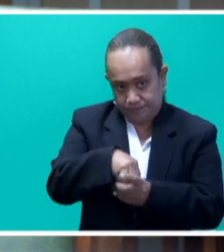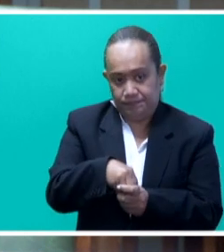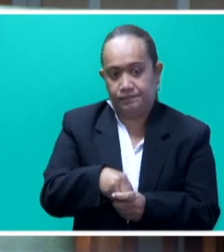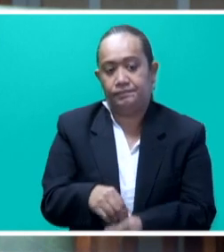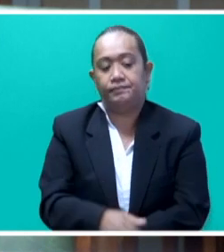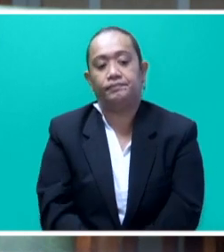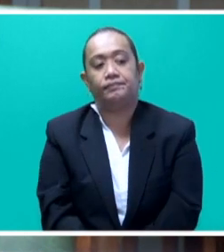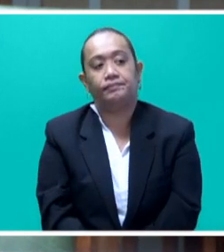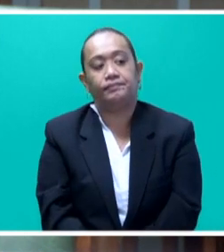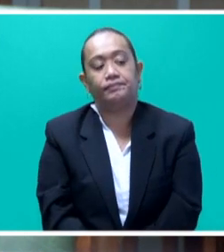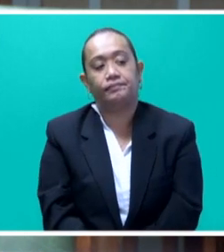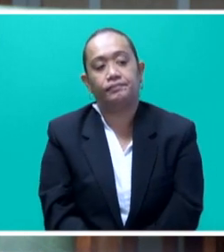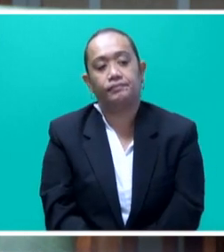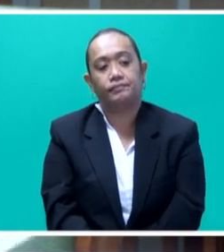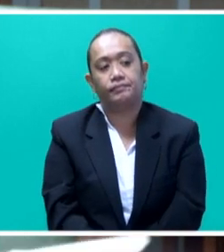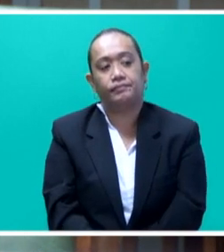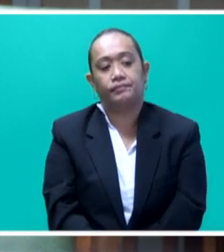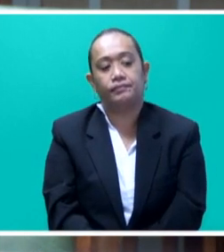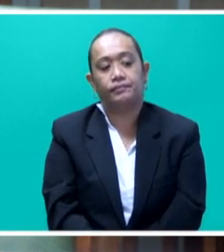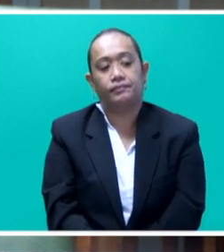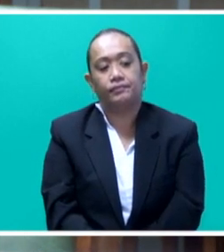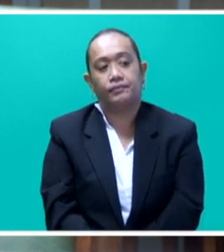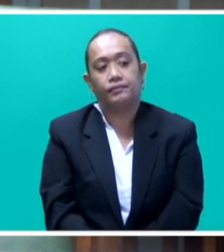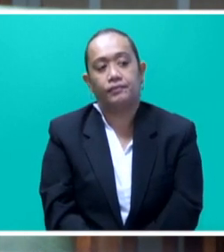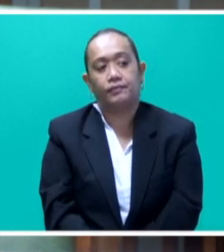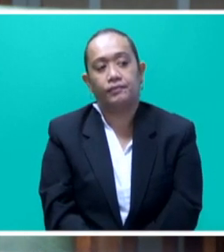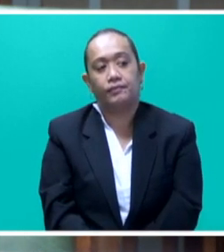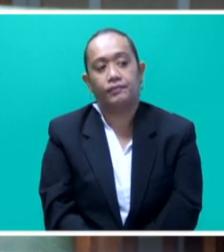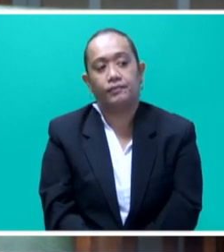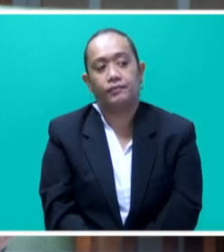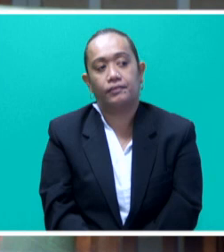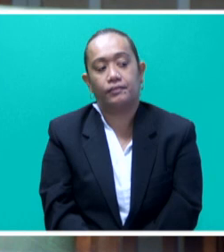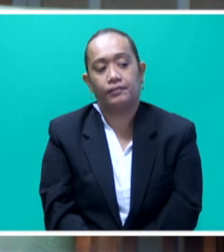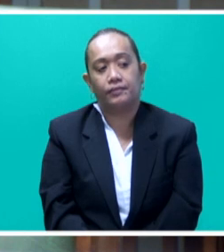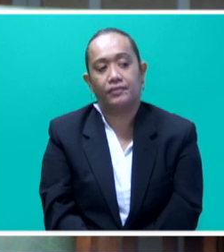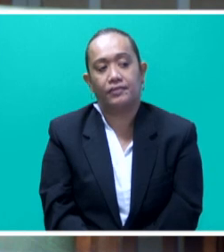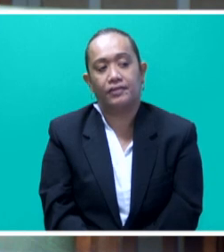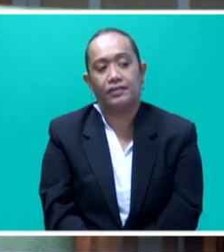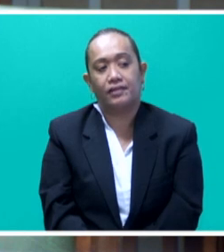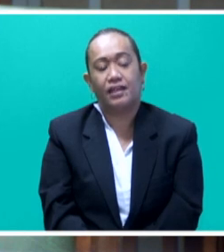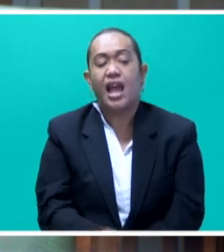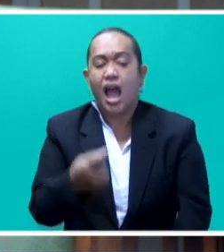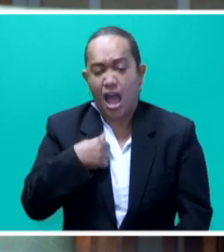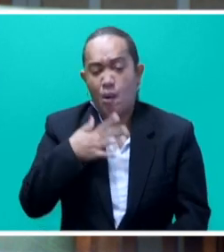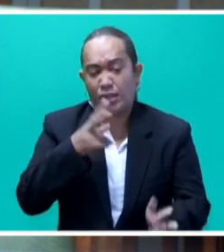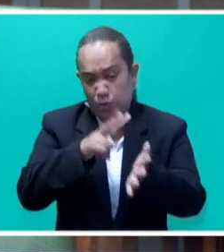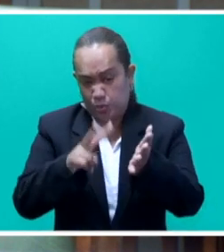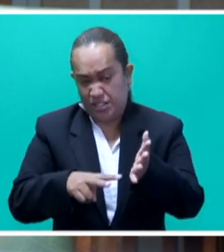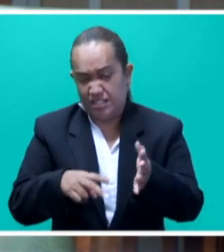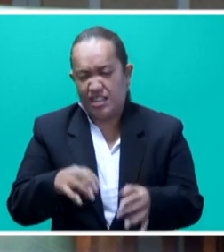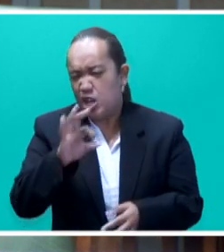free medicine scheme also, Mr. Speaker, sir. Mr. Speaker, sir, I'd like to read out the names of these doctors. They're not that many, but I